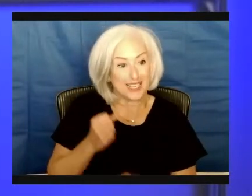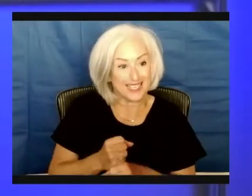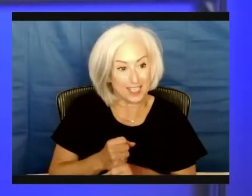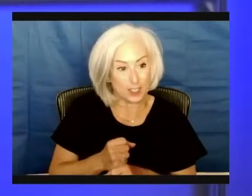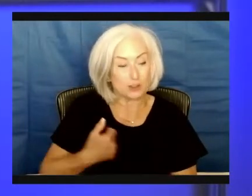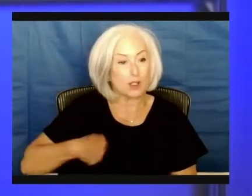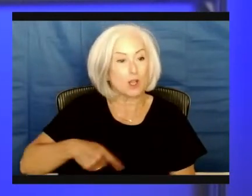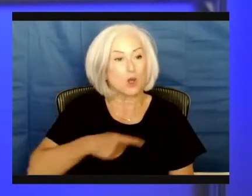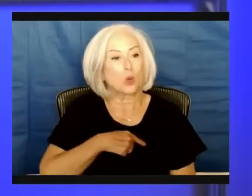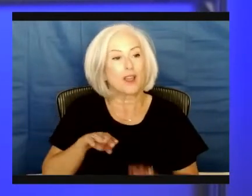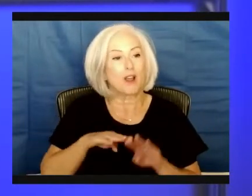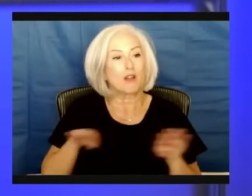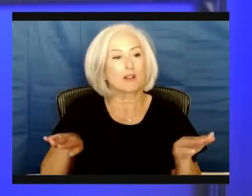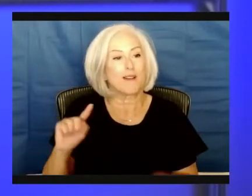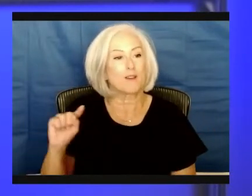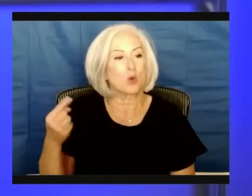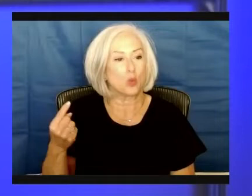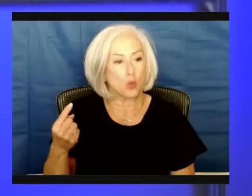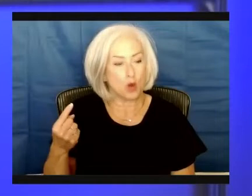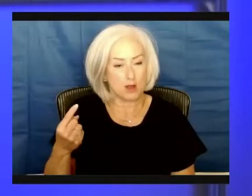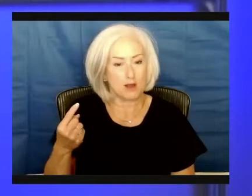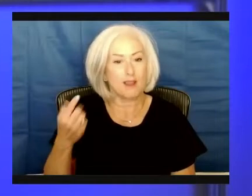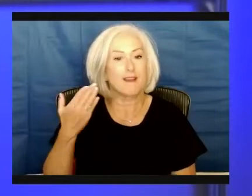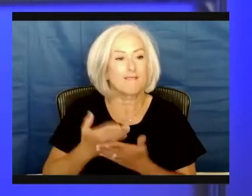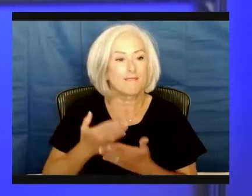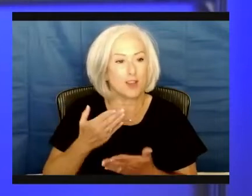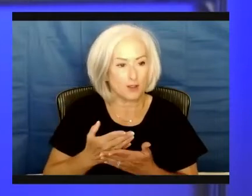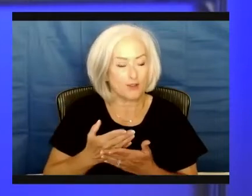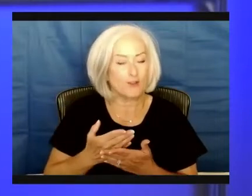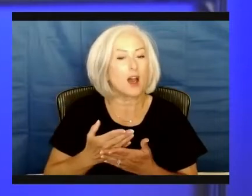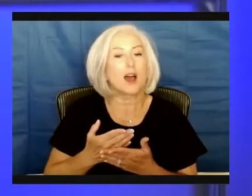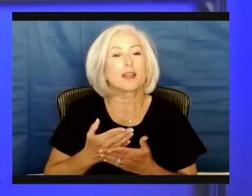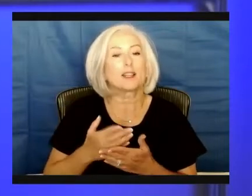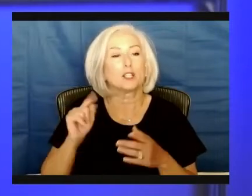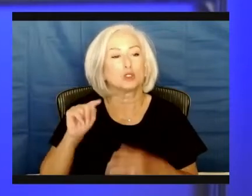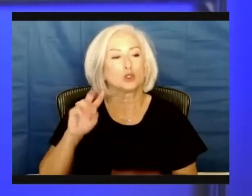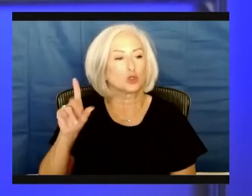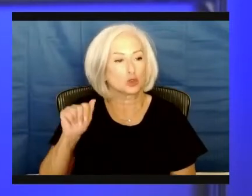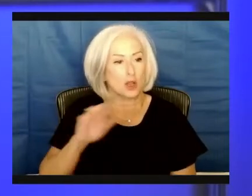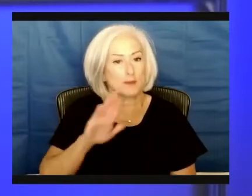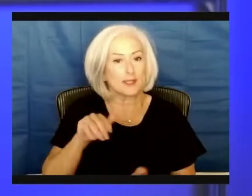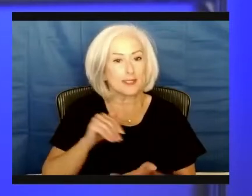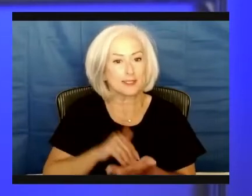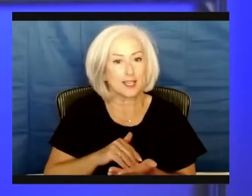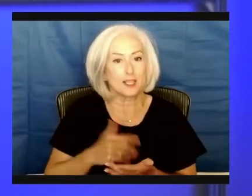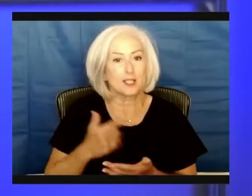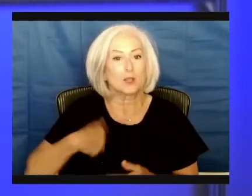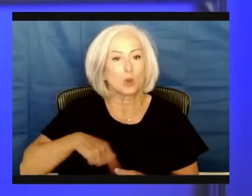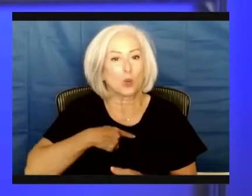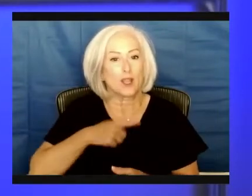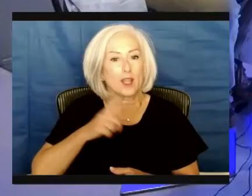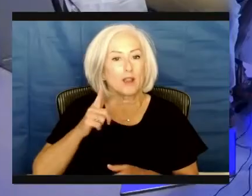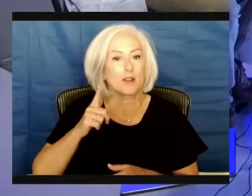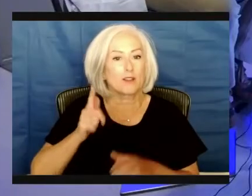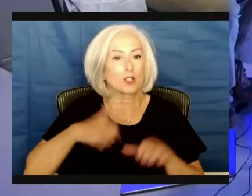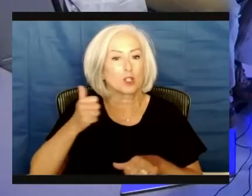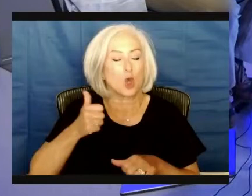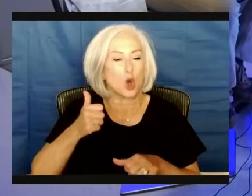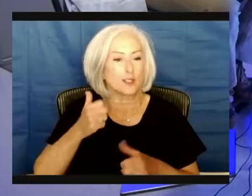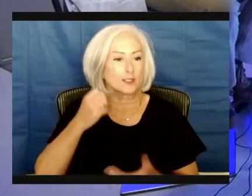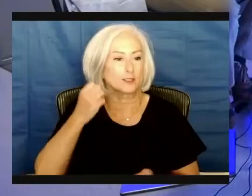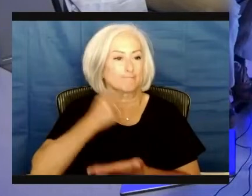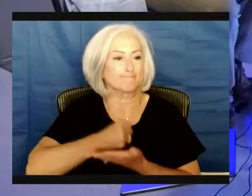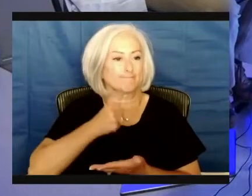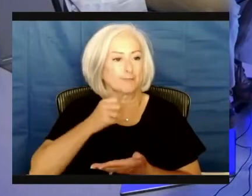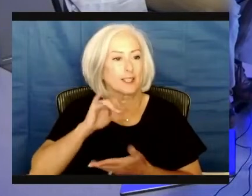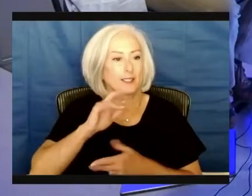of Surgeons verified trauma center. We're the longest standing American College of Surgeons verified trauma center in the region. Yeah, and that, I